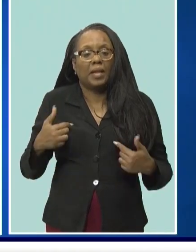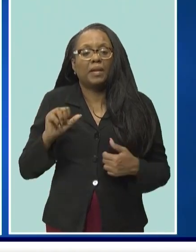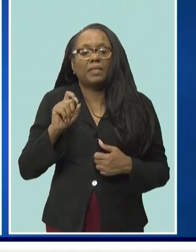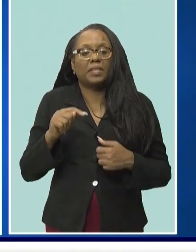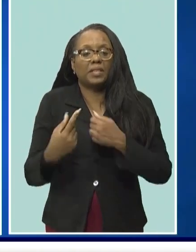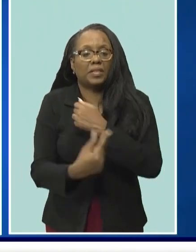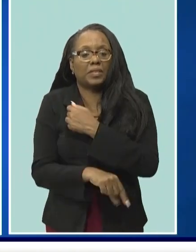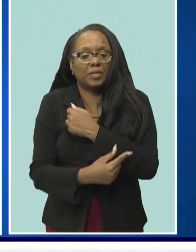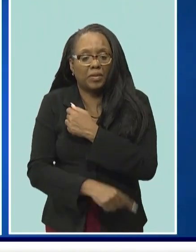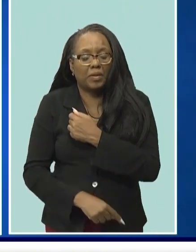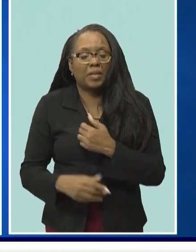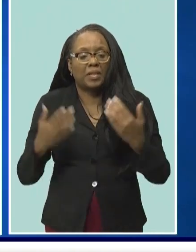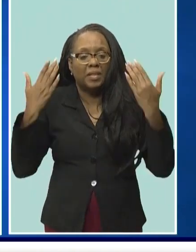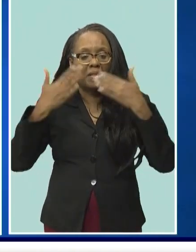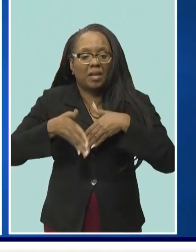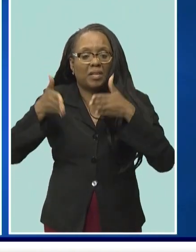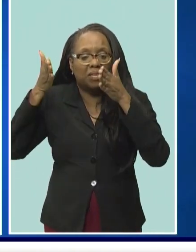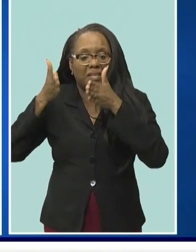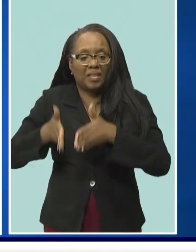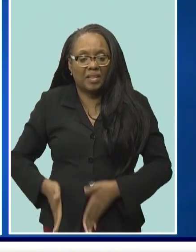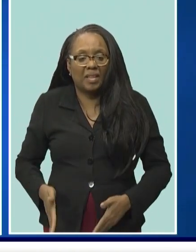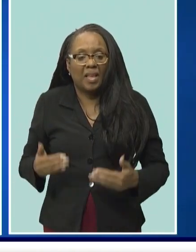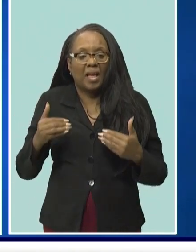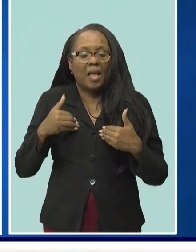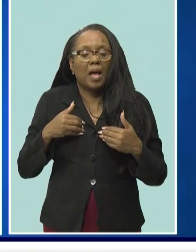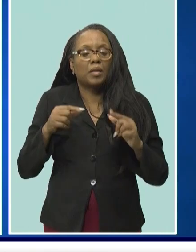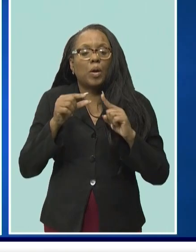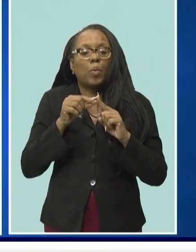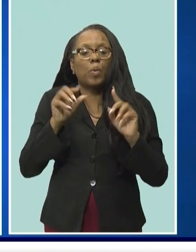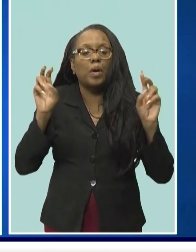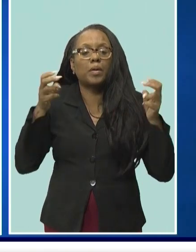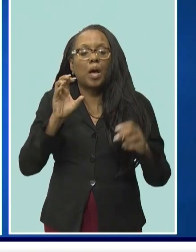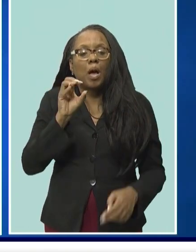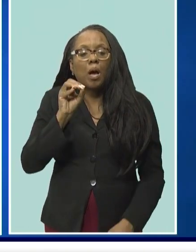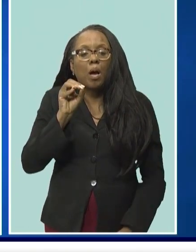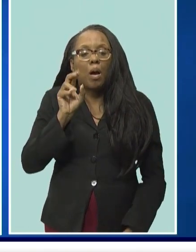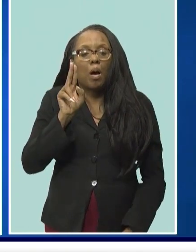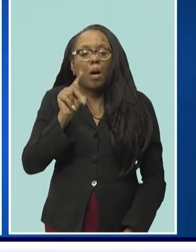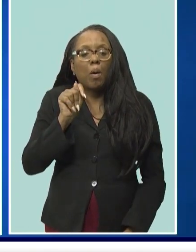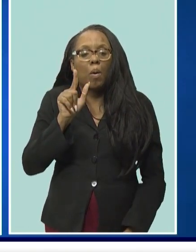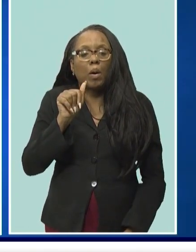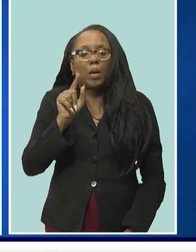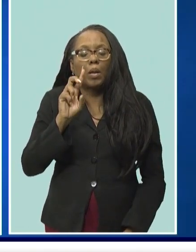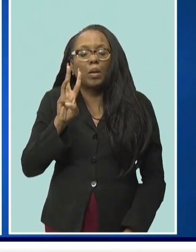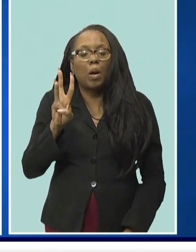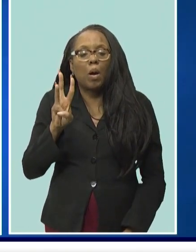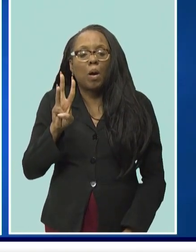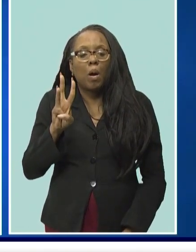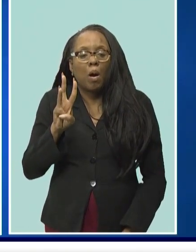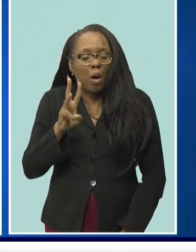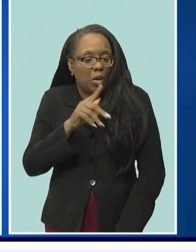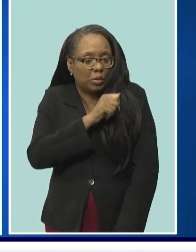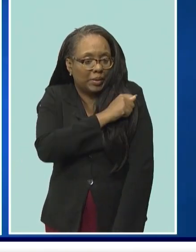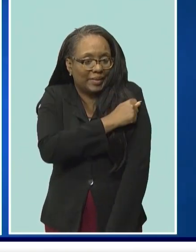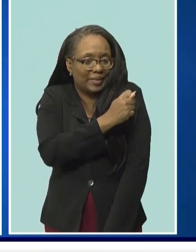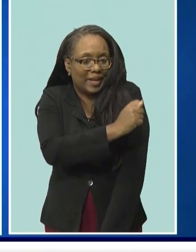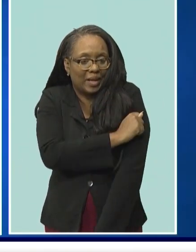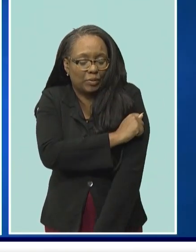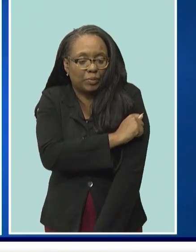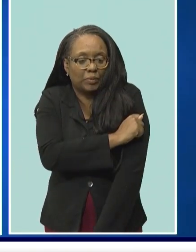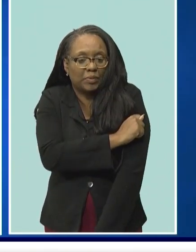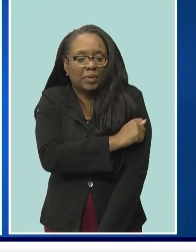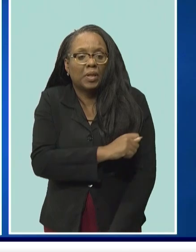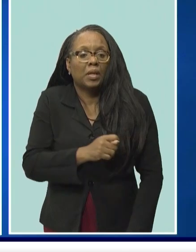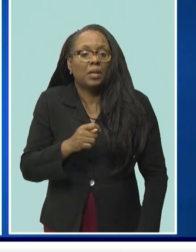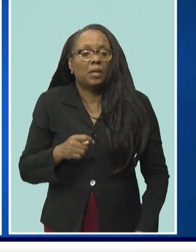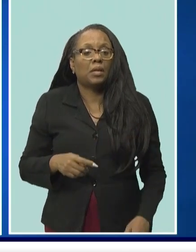inches tall, dark and slim, and has the word outlaw tattooed on his right forearm. Lynch is advised he can present himself